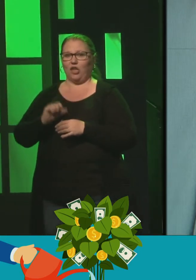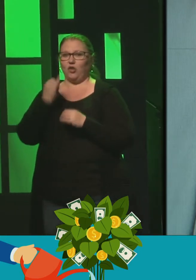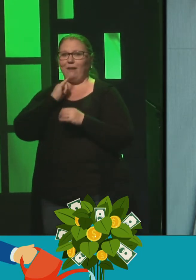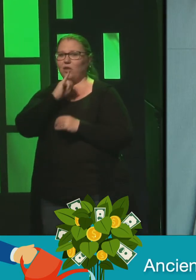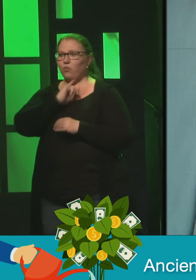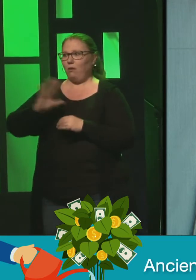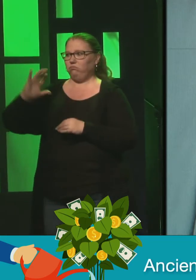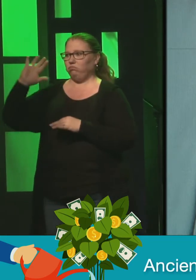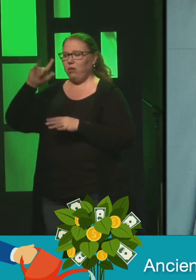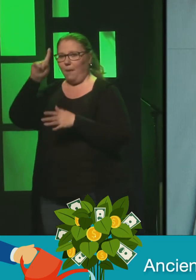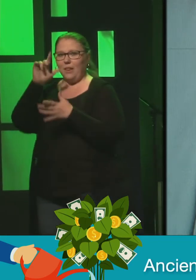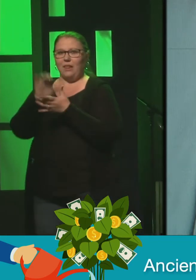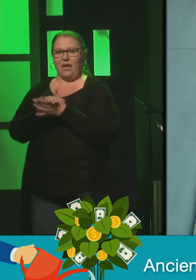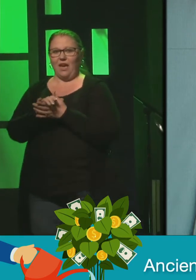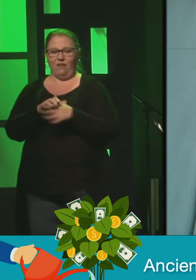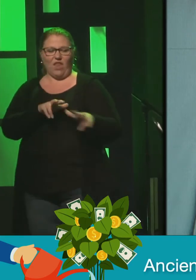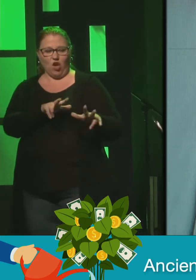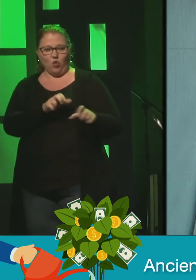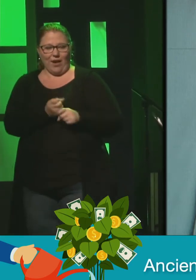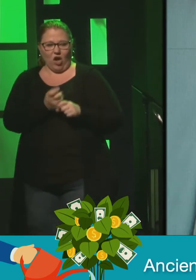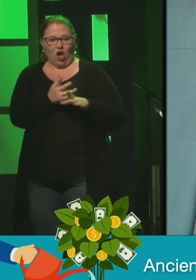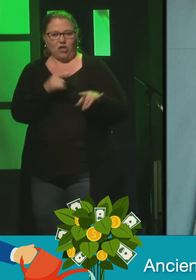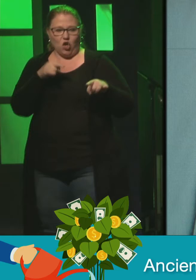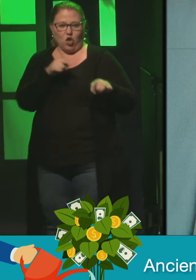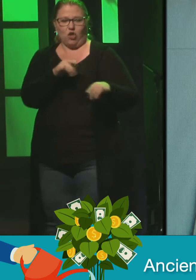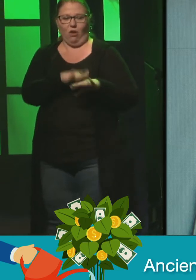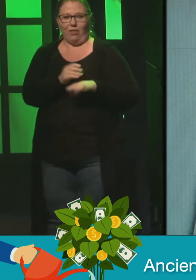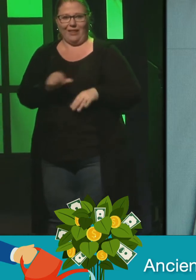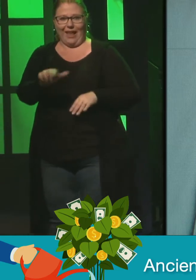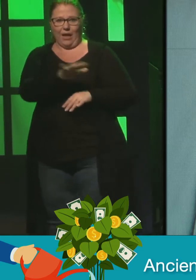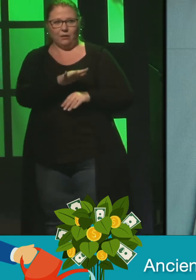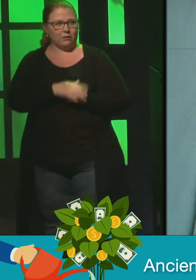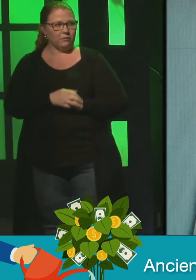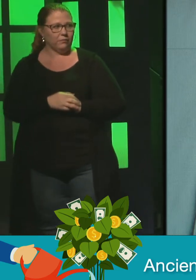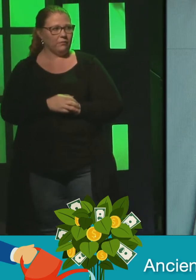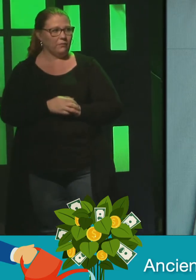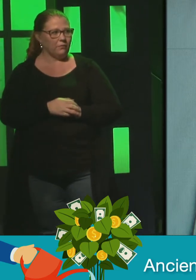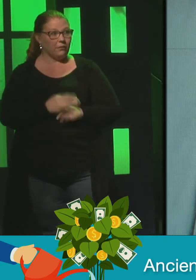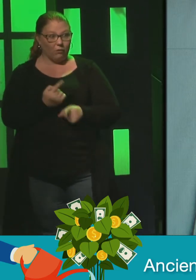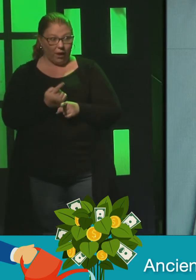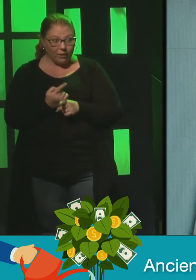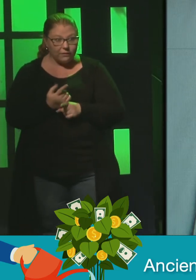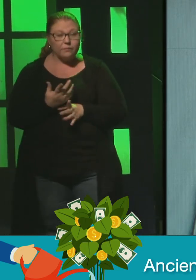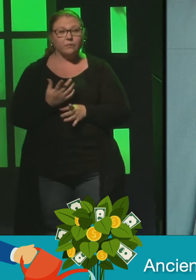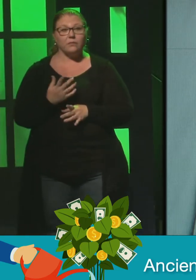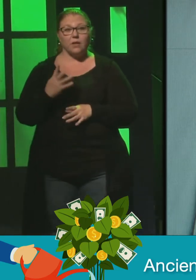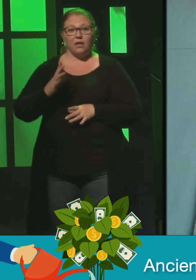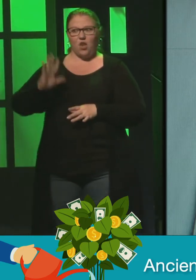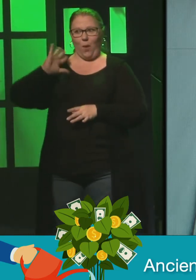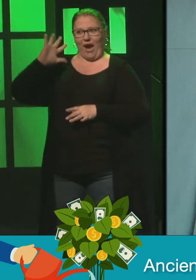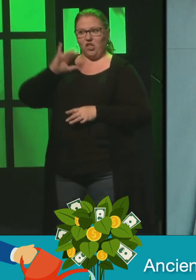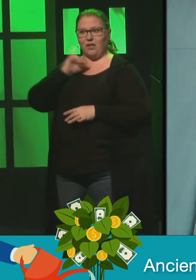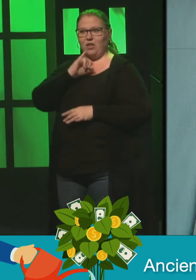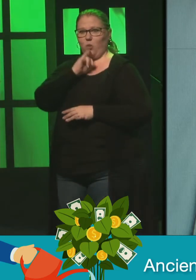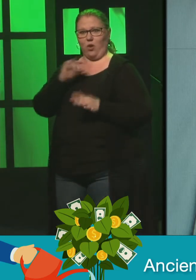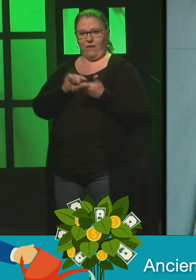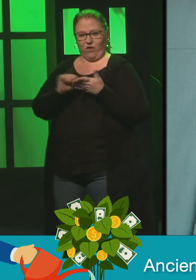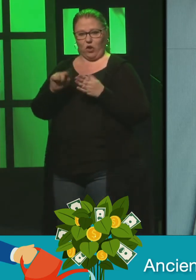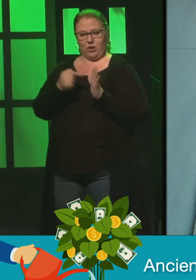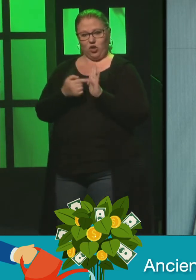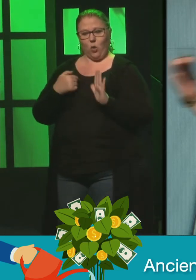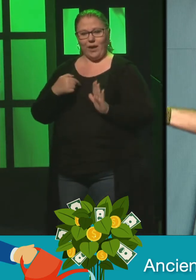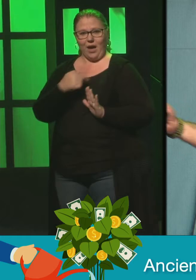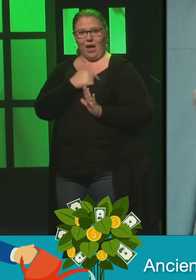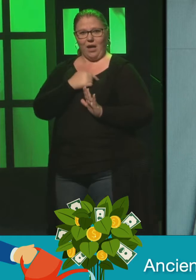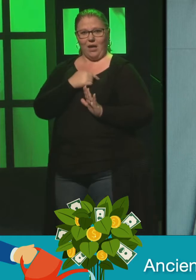that greed produced a curse on the land, right? So ancient Israel, this verse is teaching us, this verse is showing